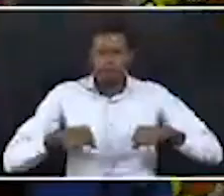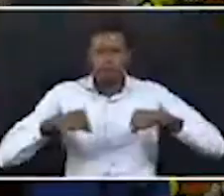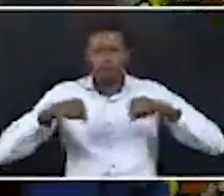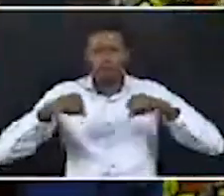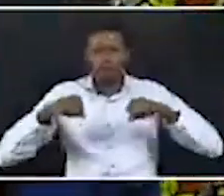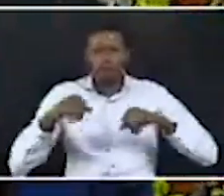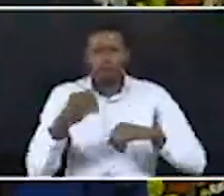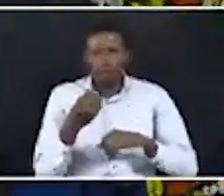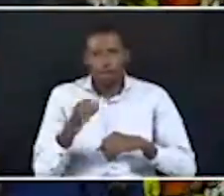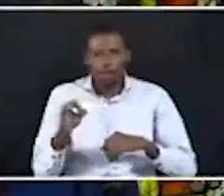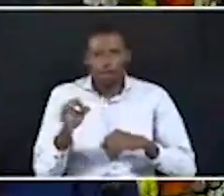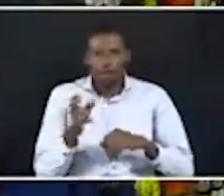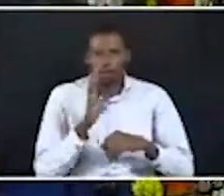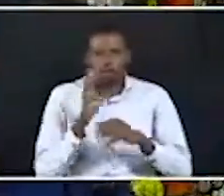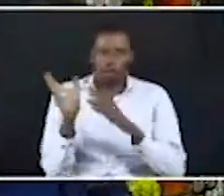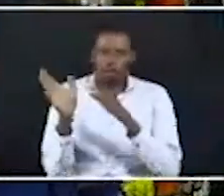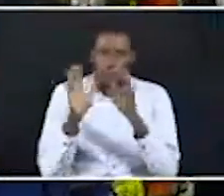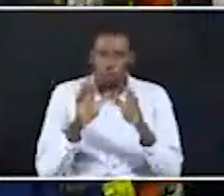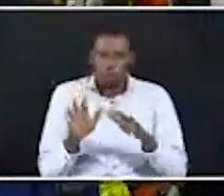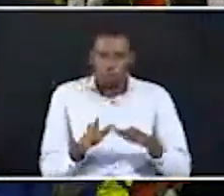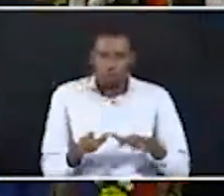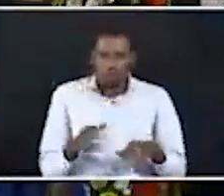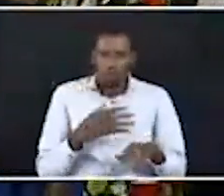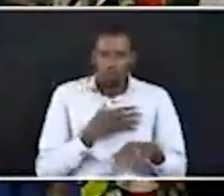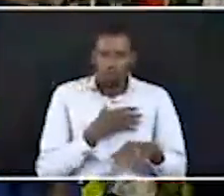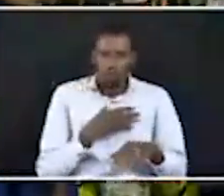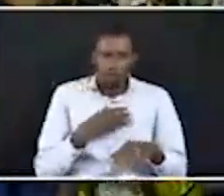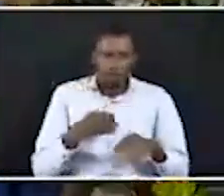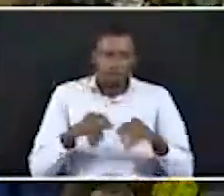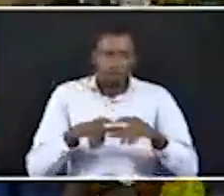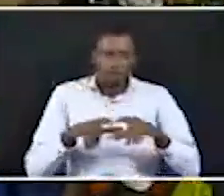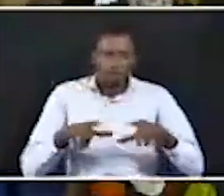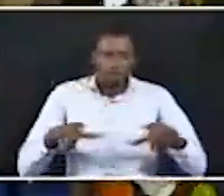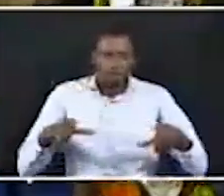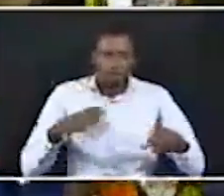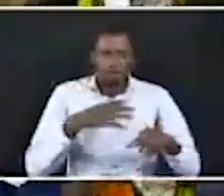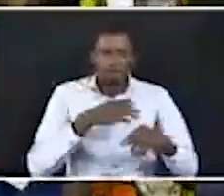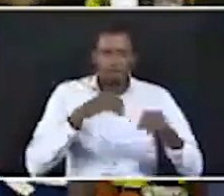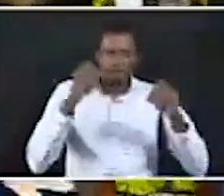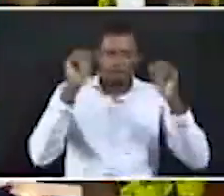of ocean and earth and